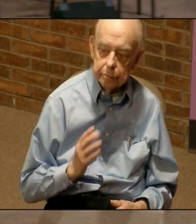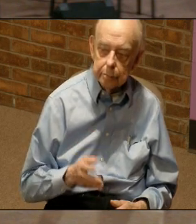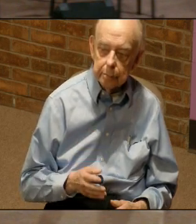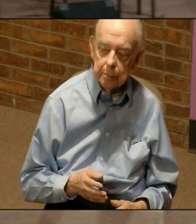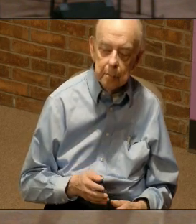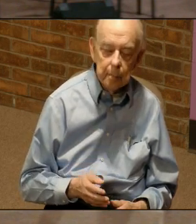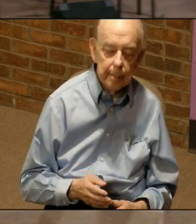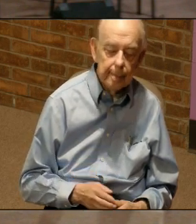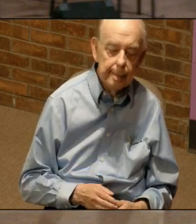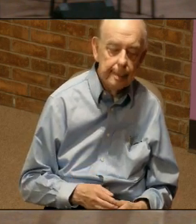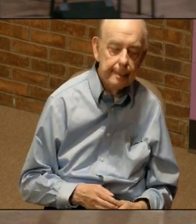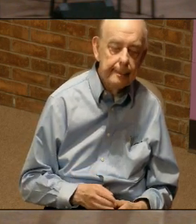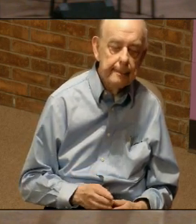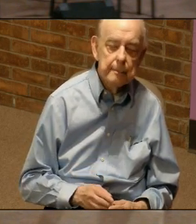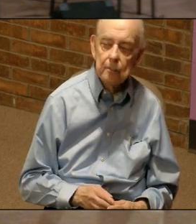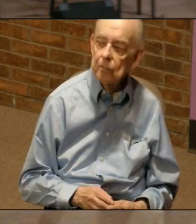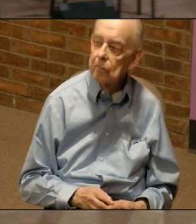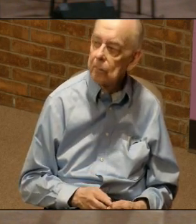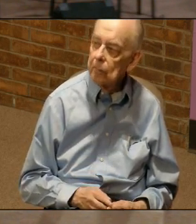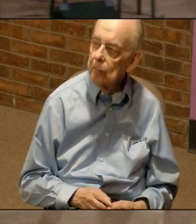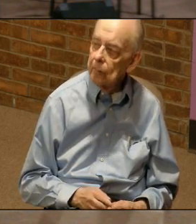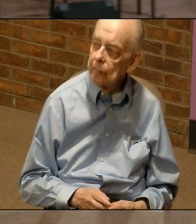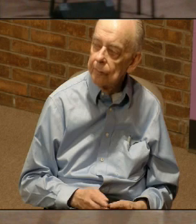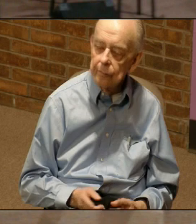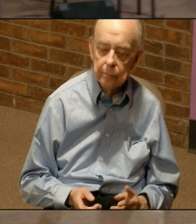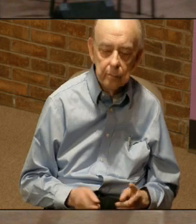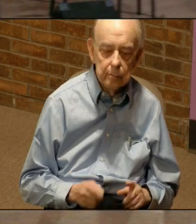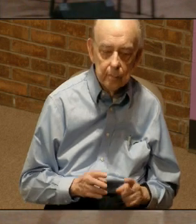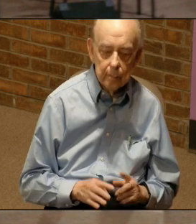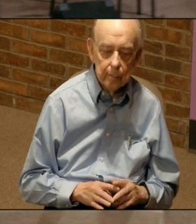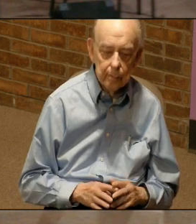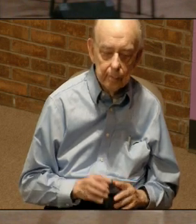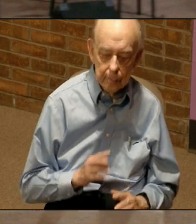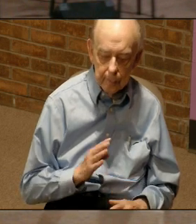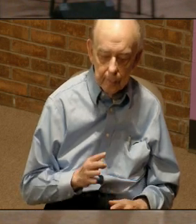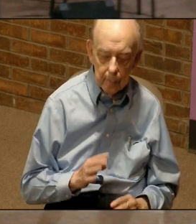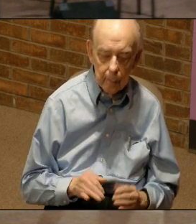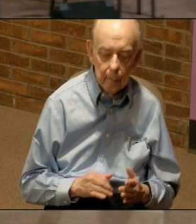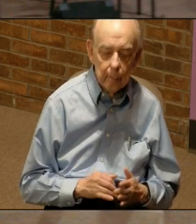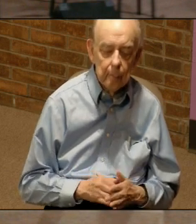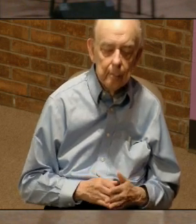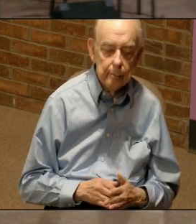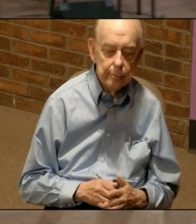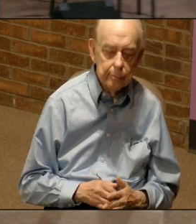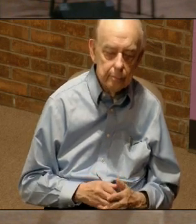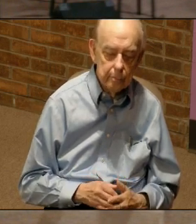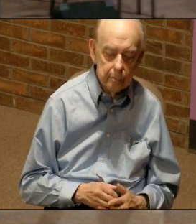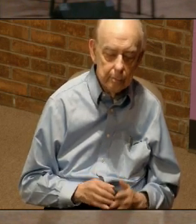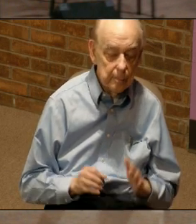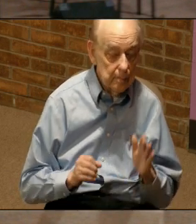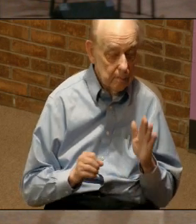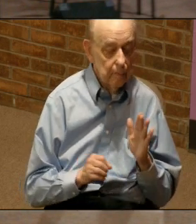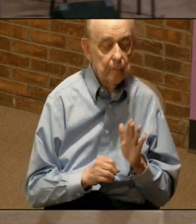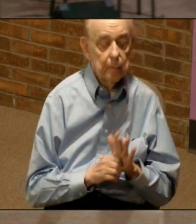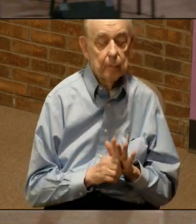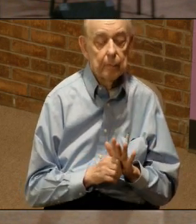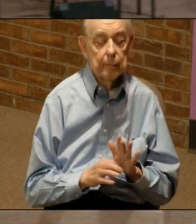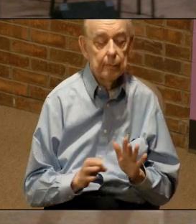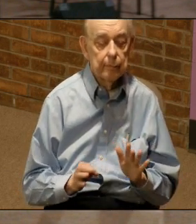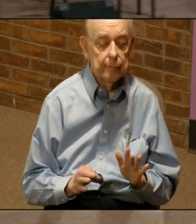the second one. But when he started talking about that this was a symbolic